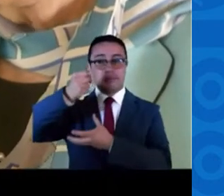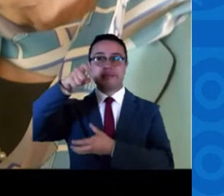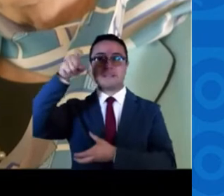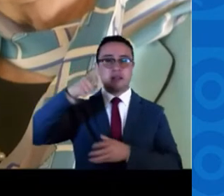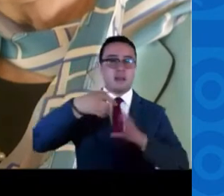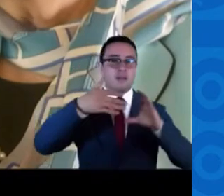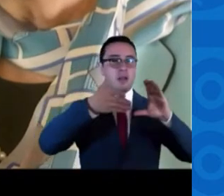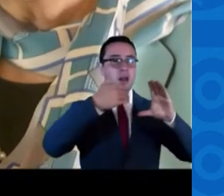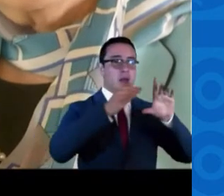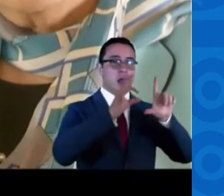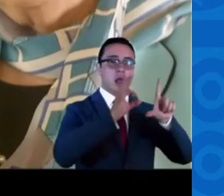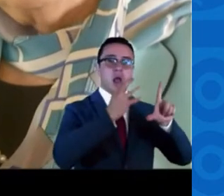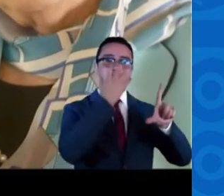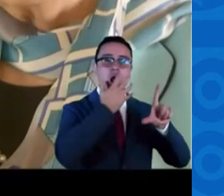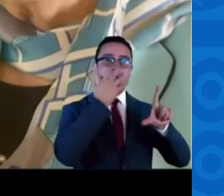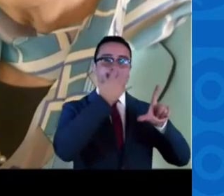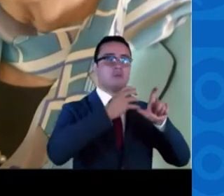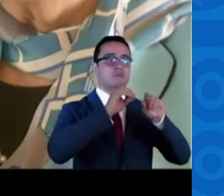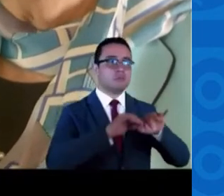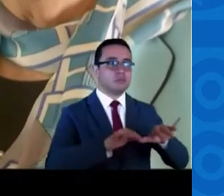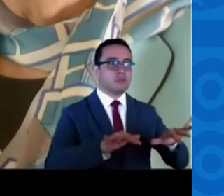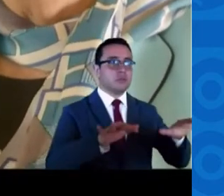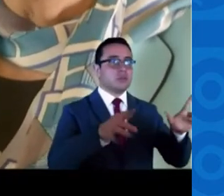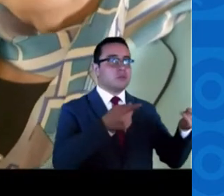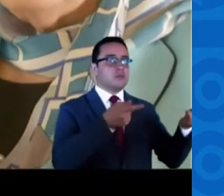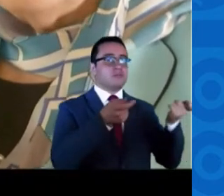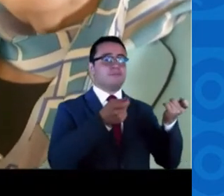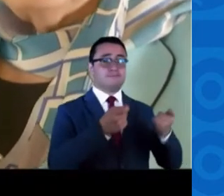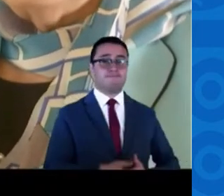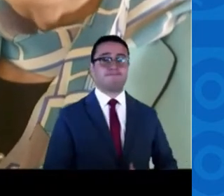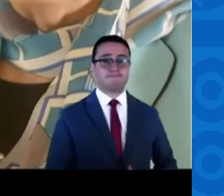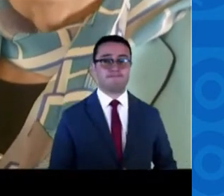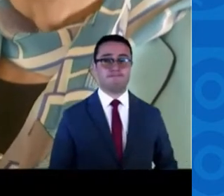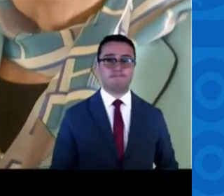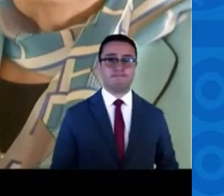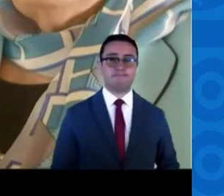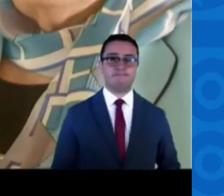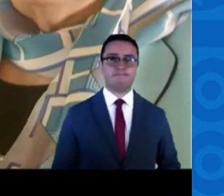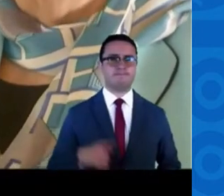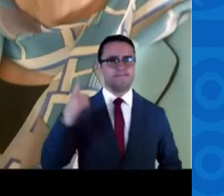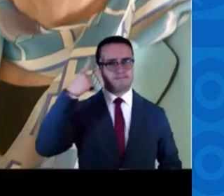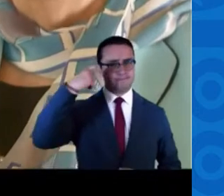affected between 1.5 and